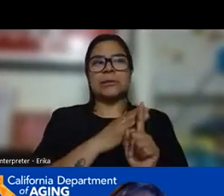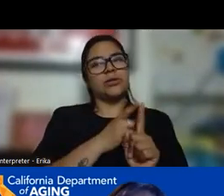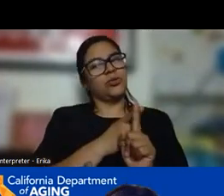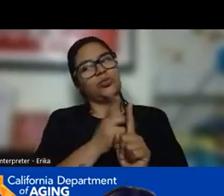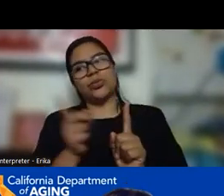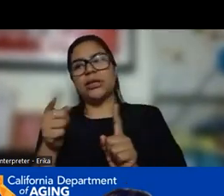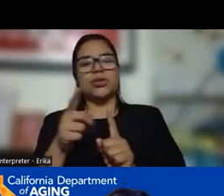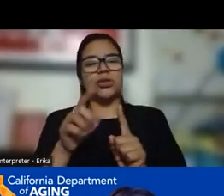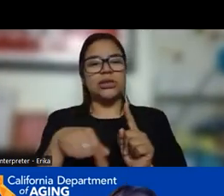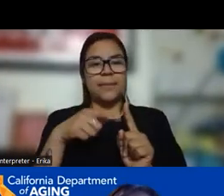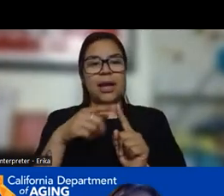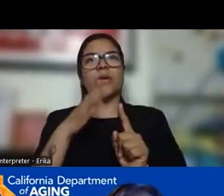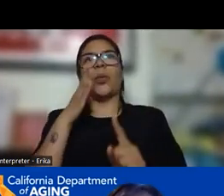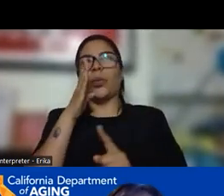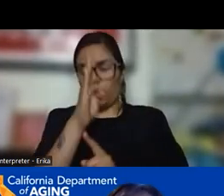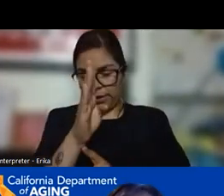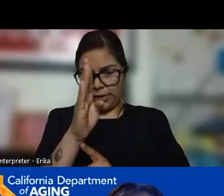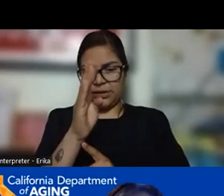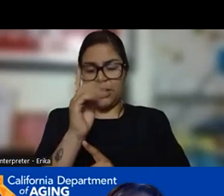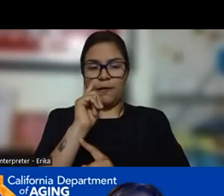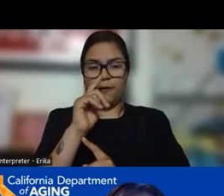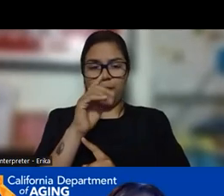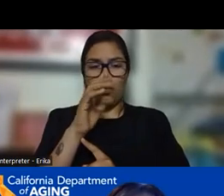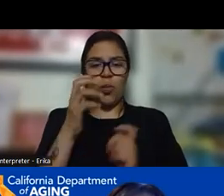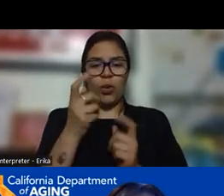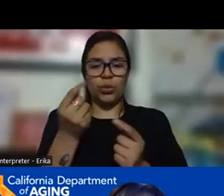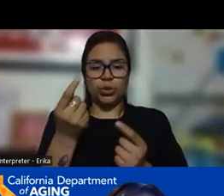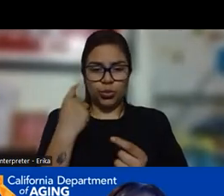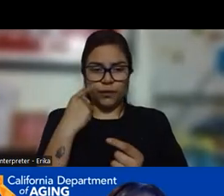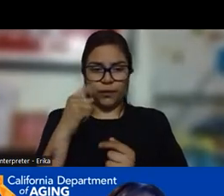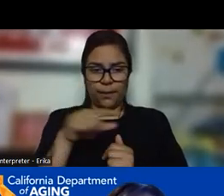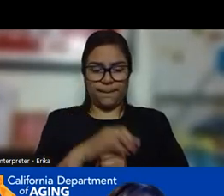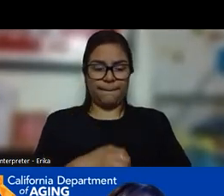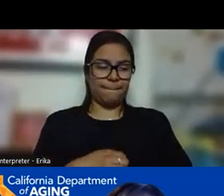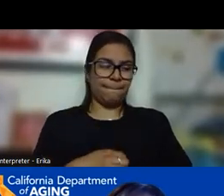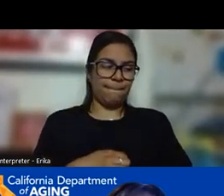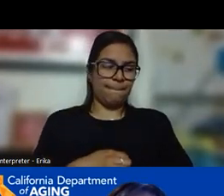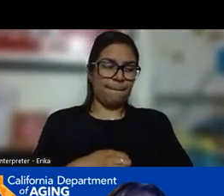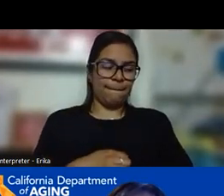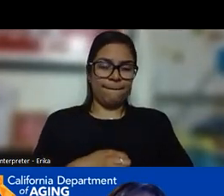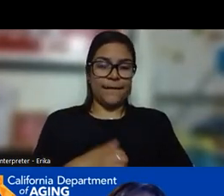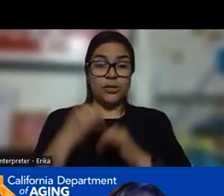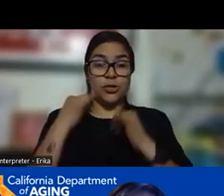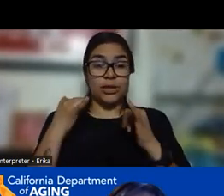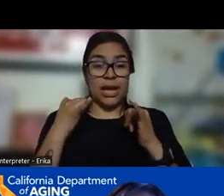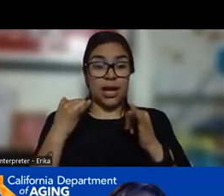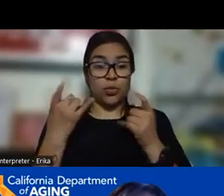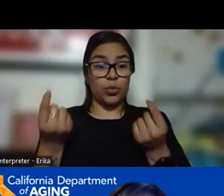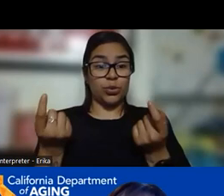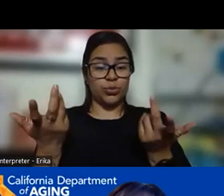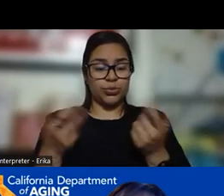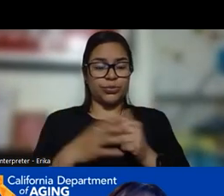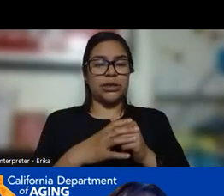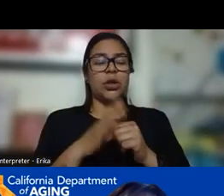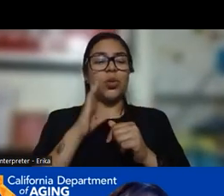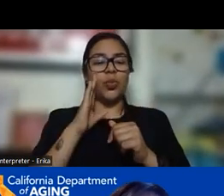We have minimally been engaging with our tribal partners, and Now we are going to put that front